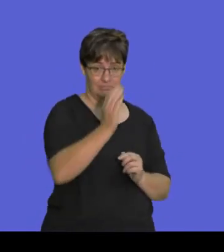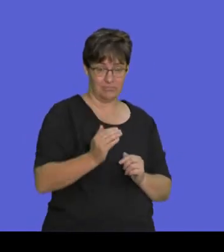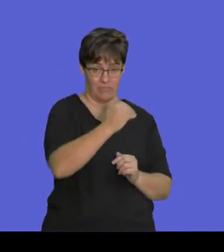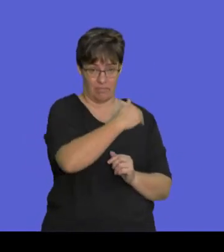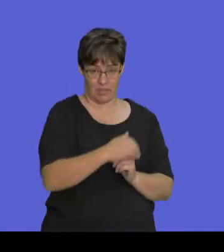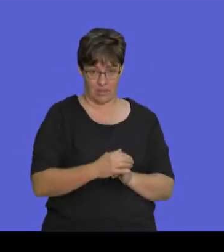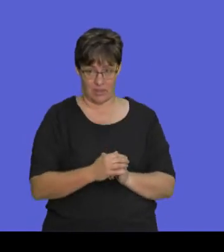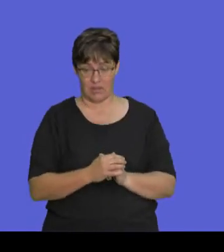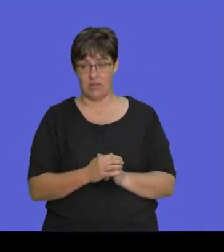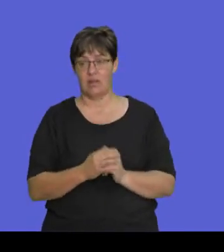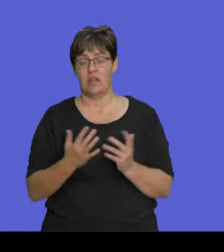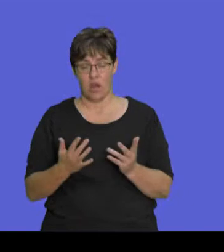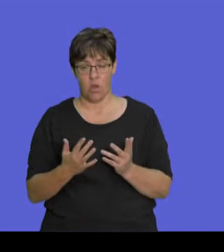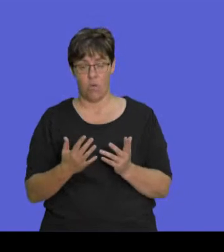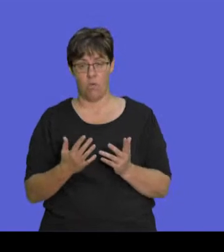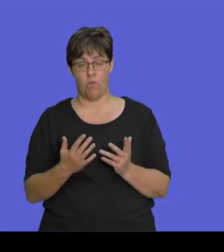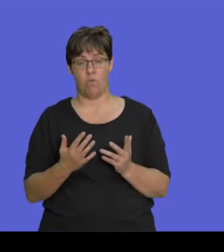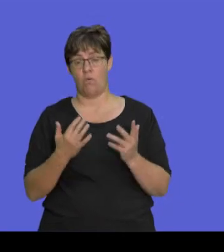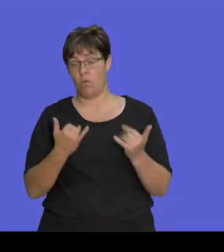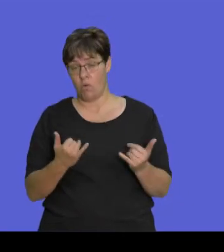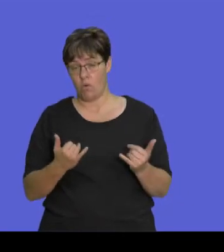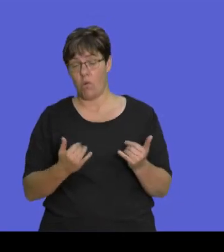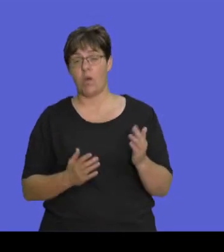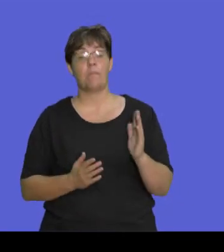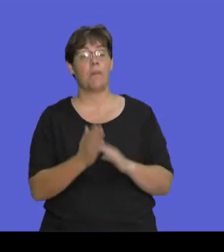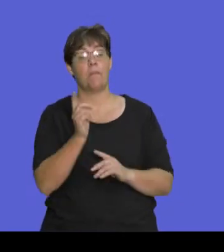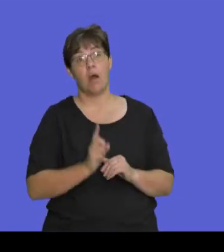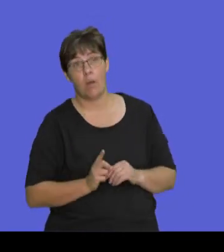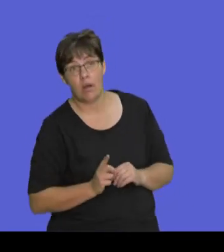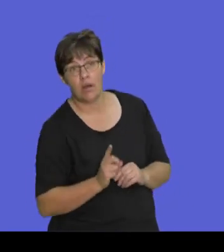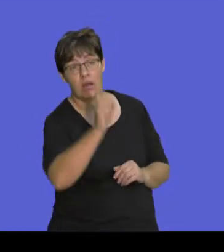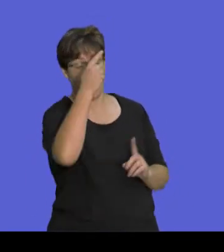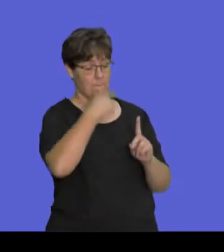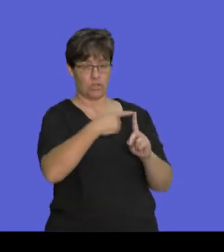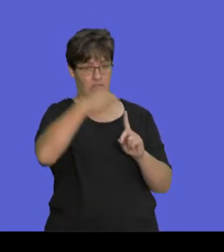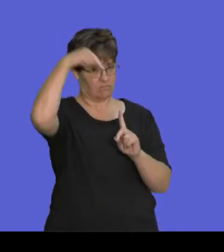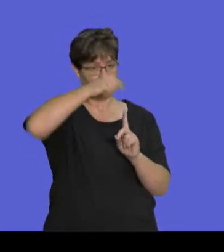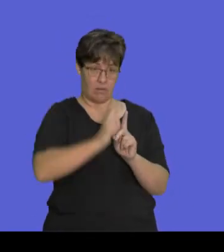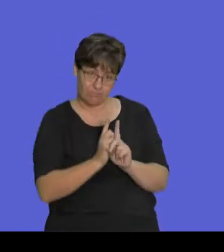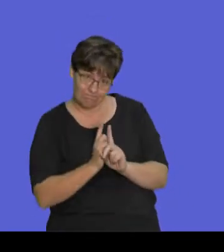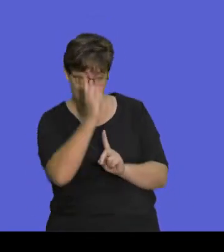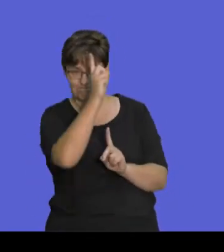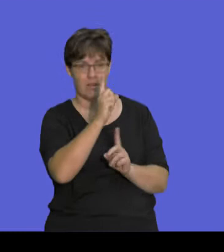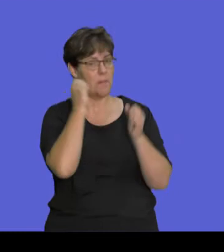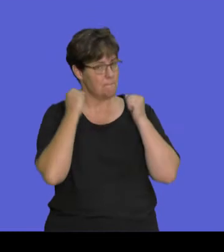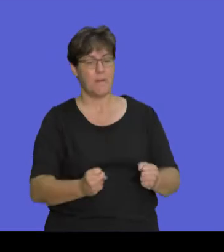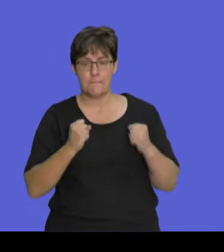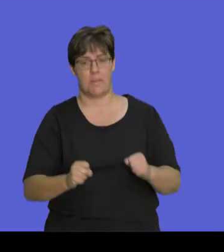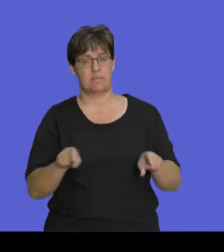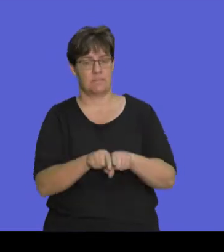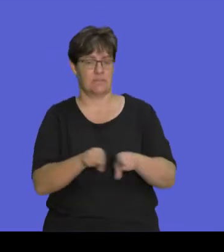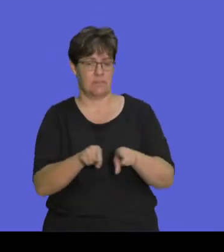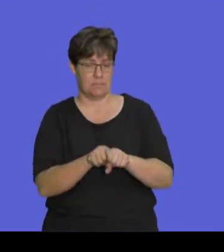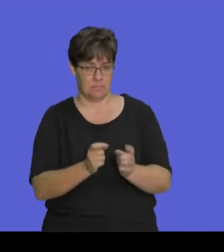very important, it's away from the positive. That won't change, that fact still remain. So we are saying the direction of the field is actually